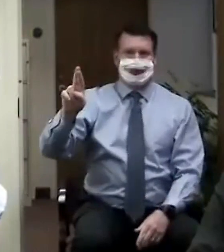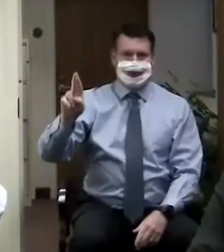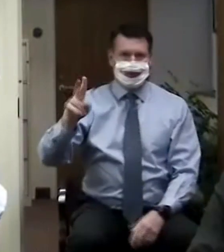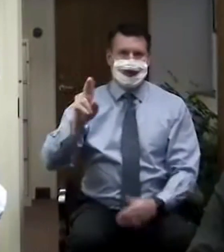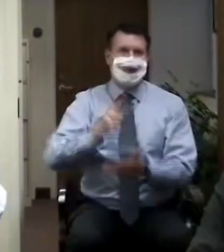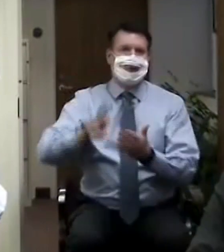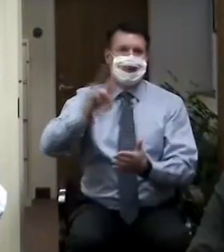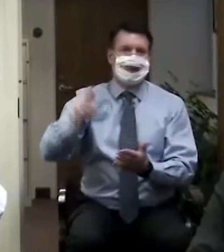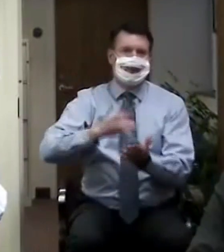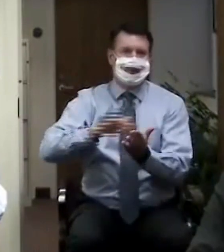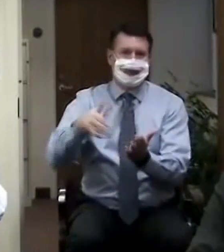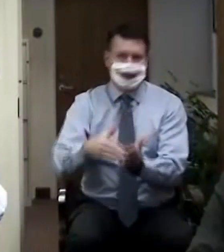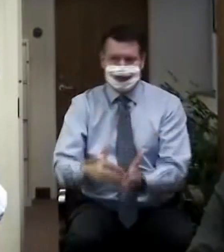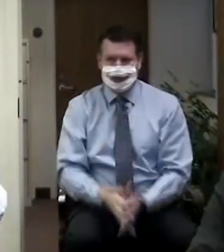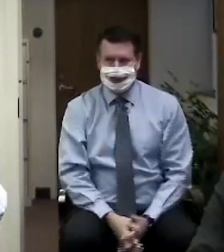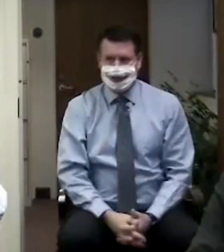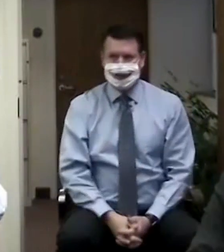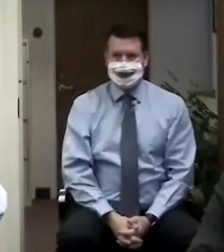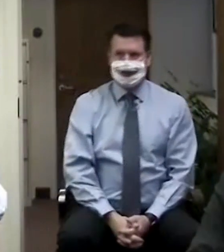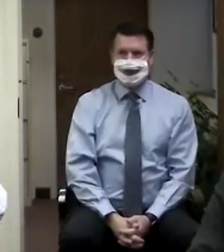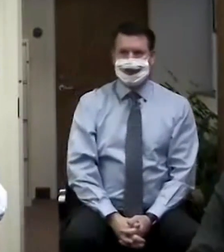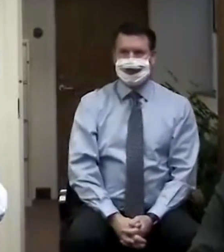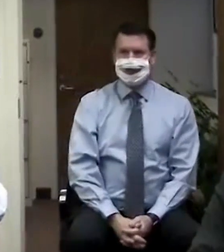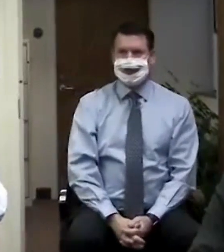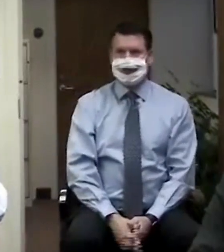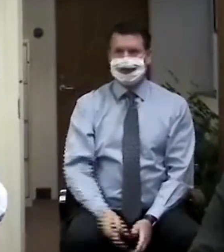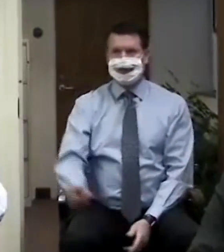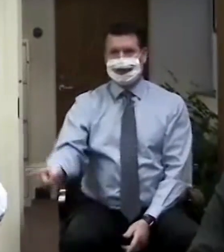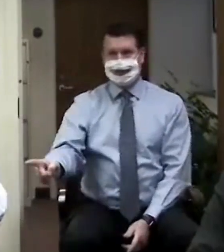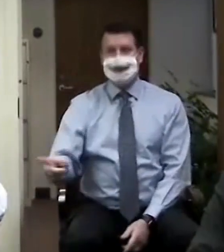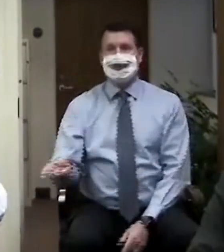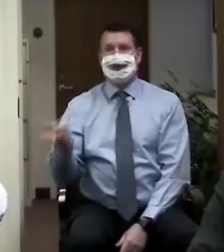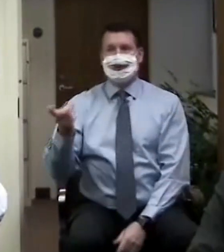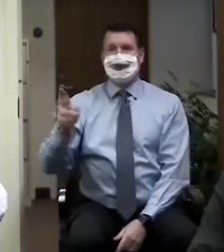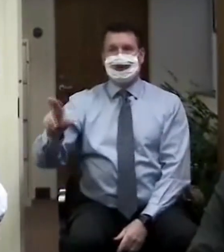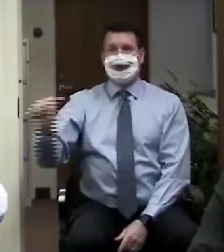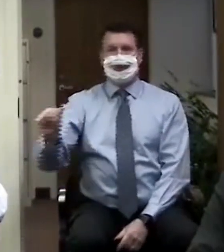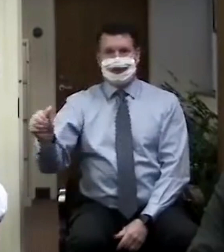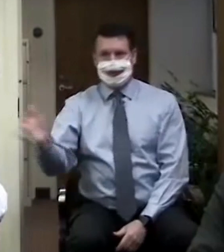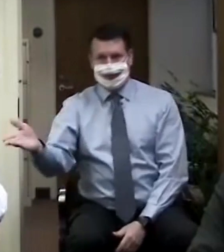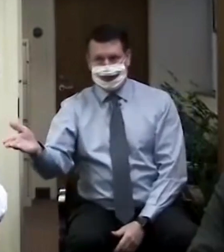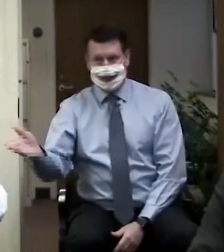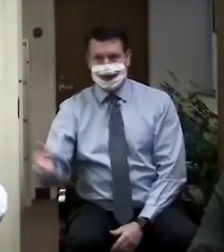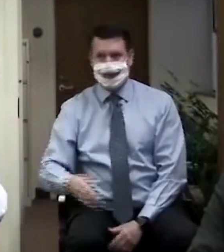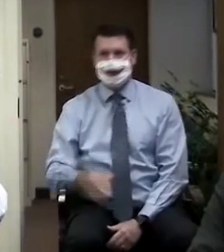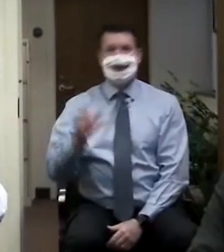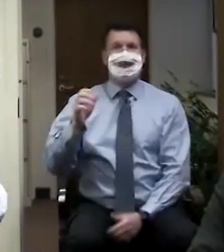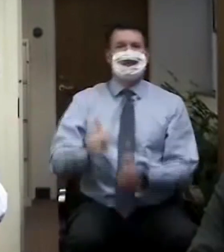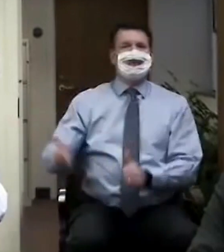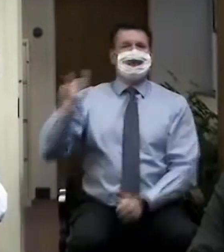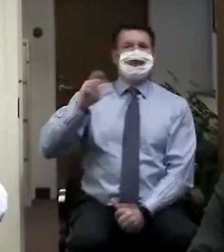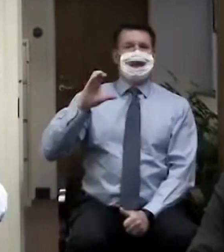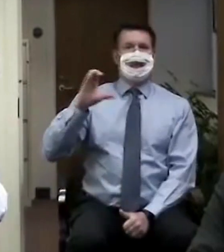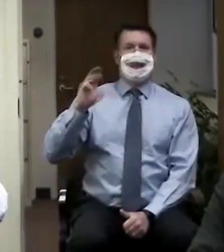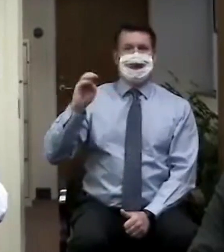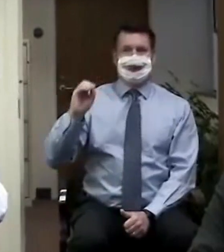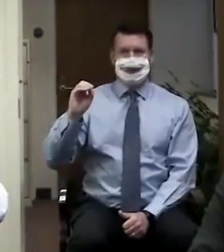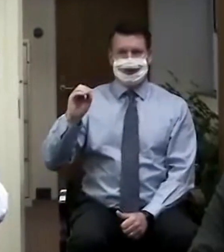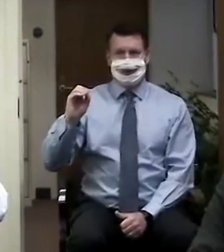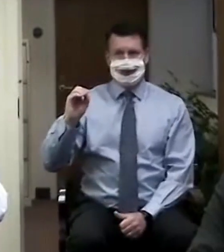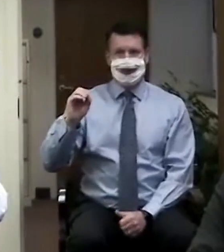Apostolakis, the Chief Medical Officer for URMC. I believe, as most of you know, about 8 weeks ago,